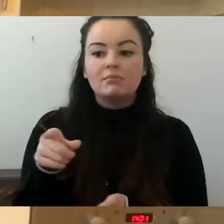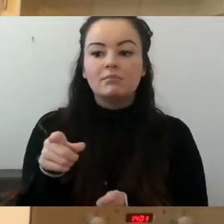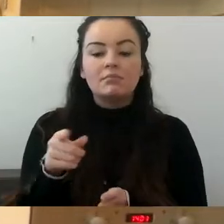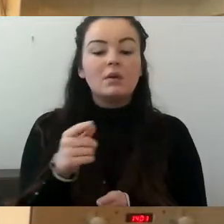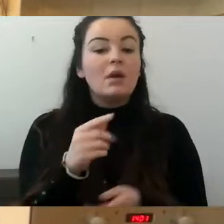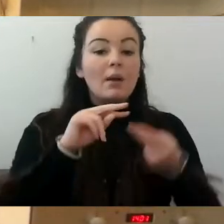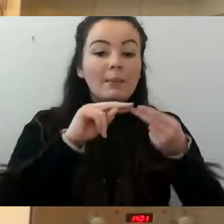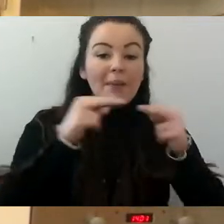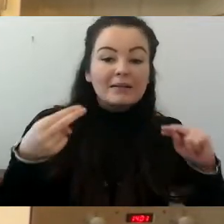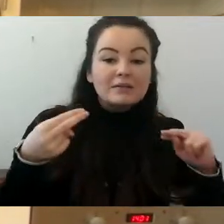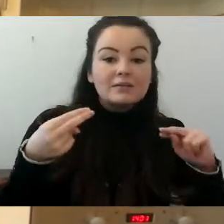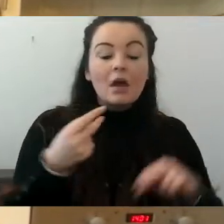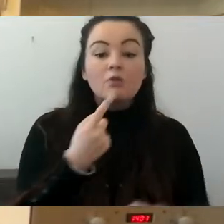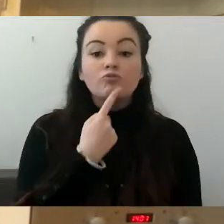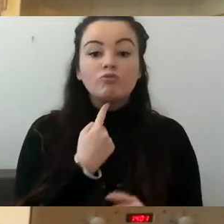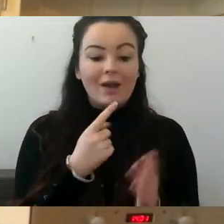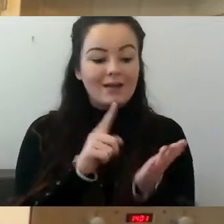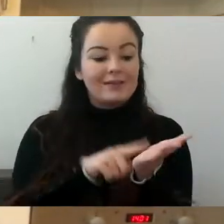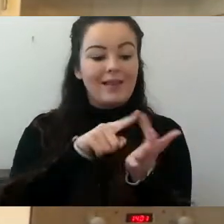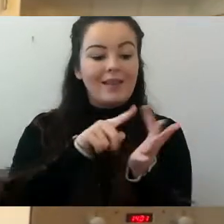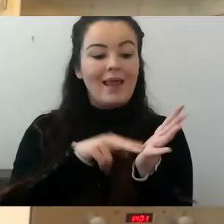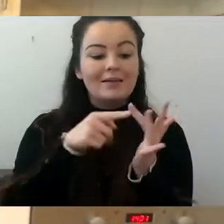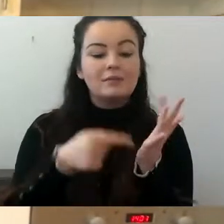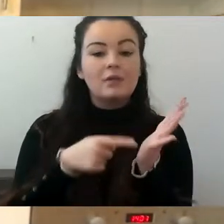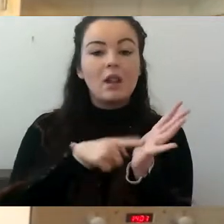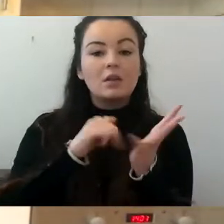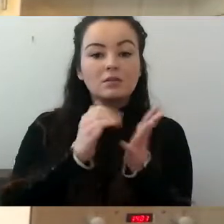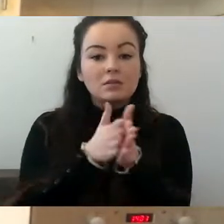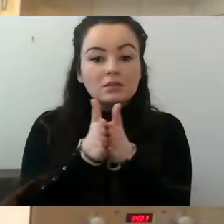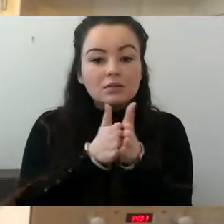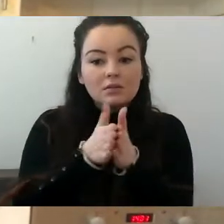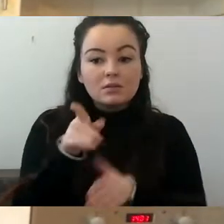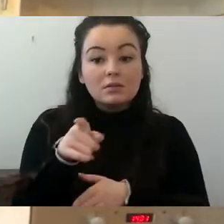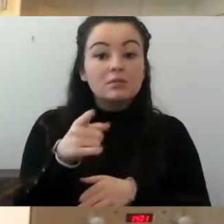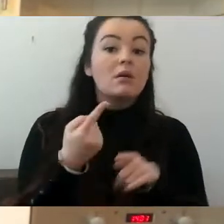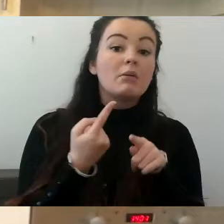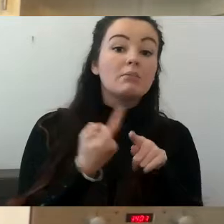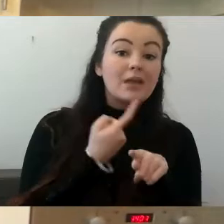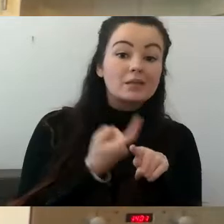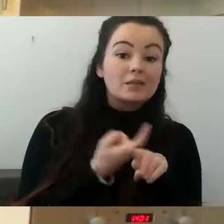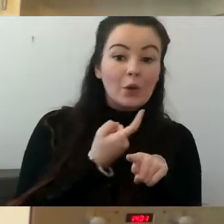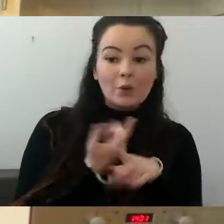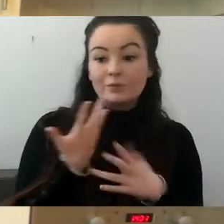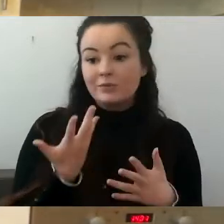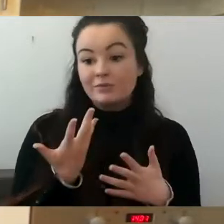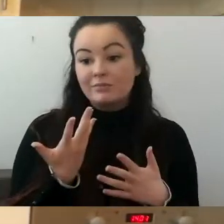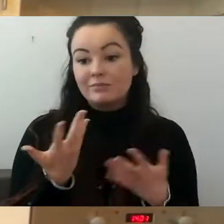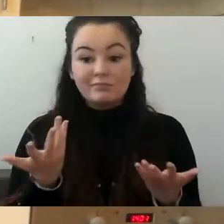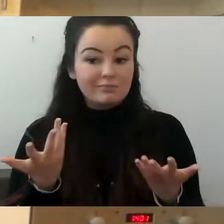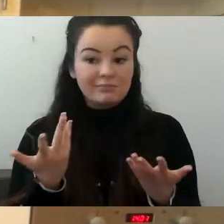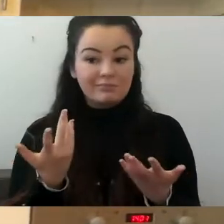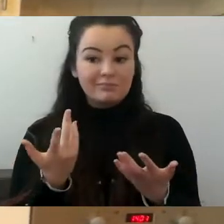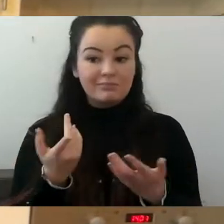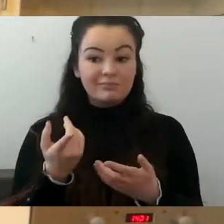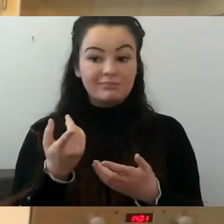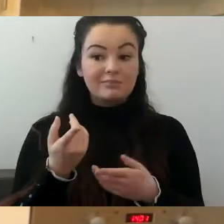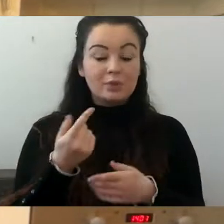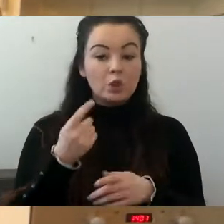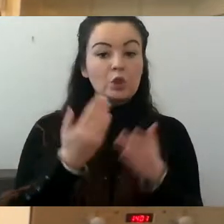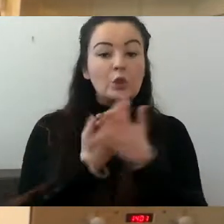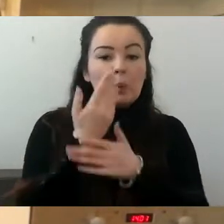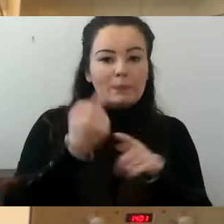of pasta here. Red lentils work really nicely, so dry food. Potatoes, like I say, things which are past their